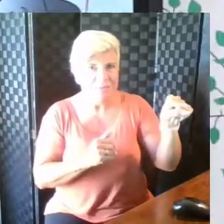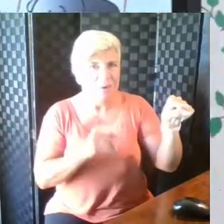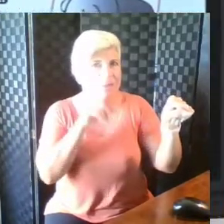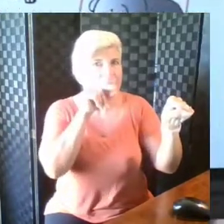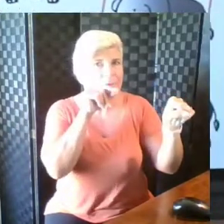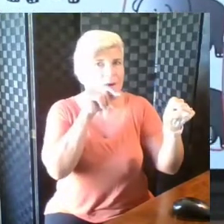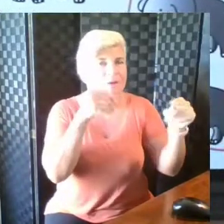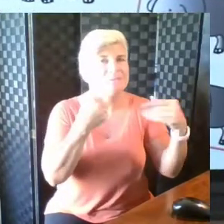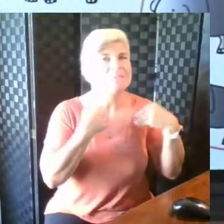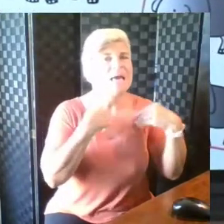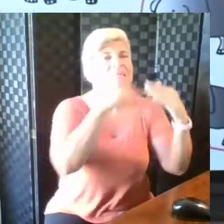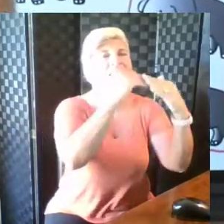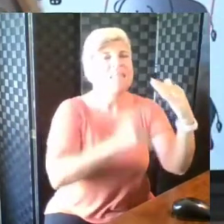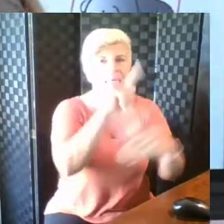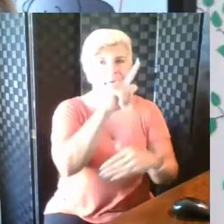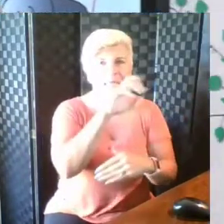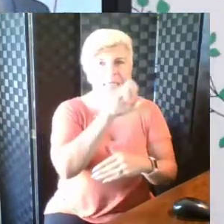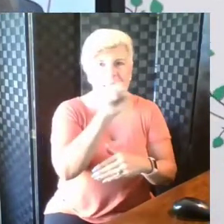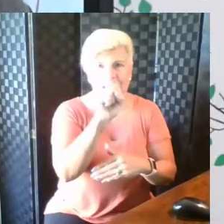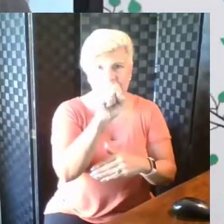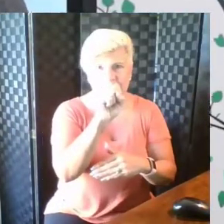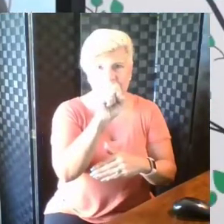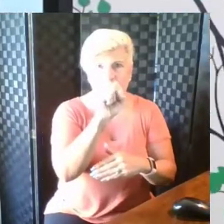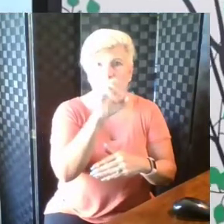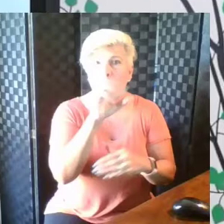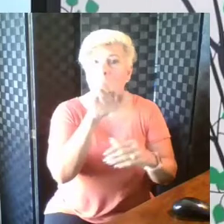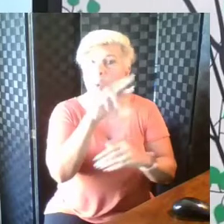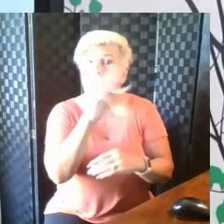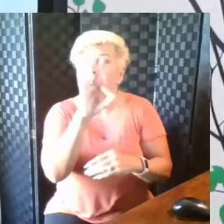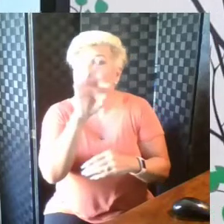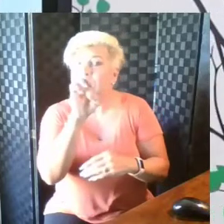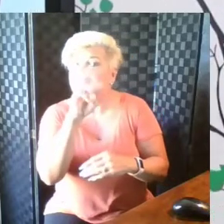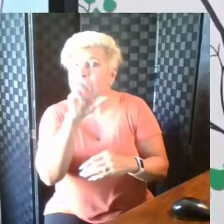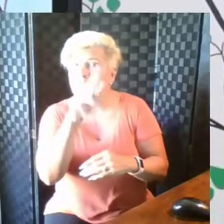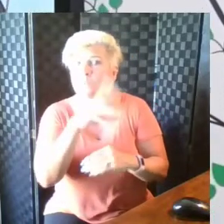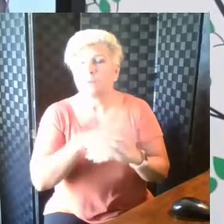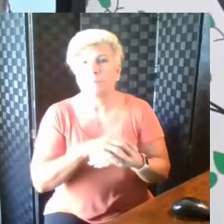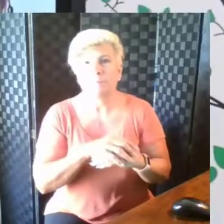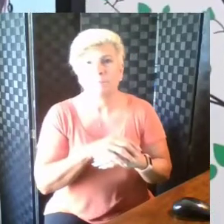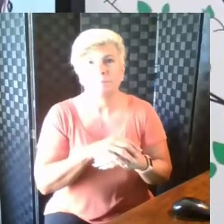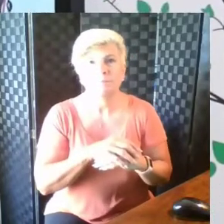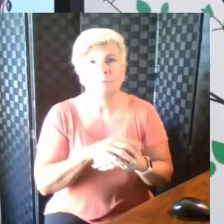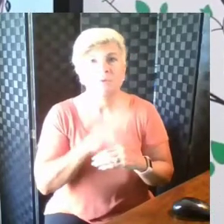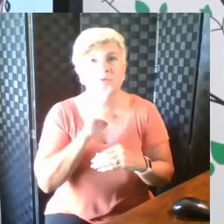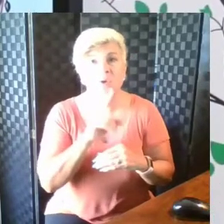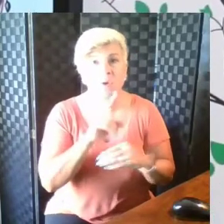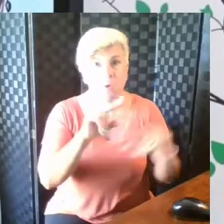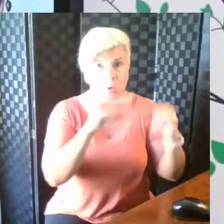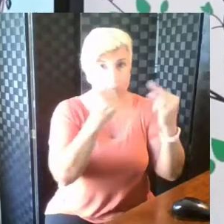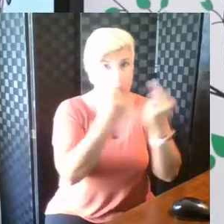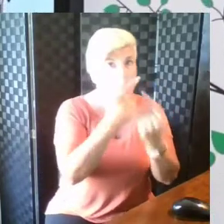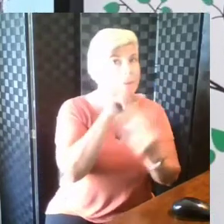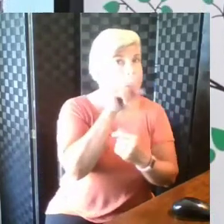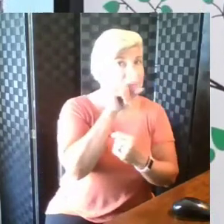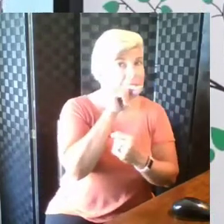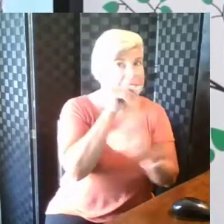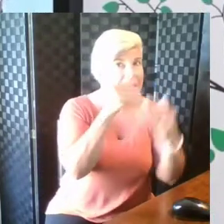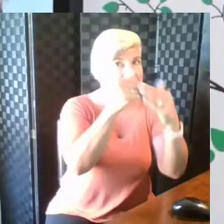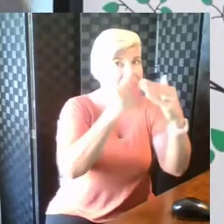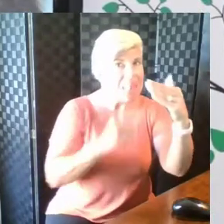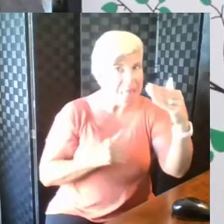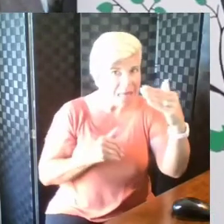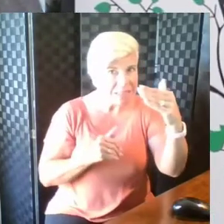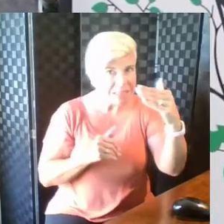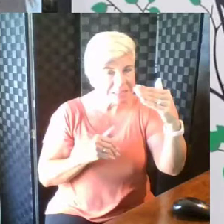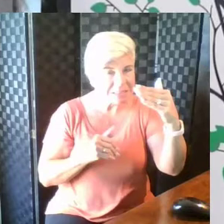has less. So let's use a math sentence with that magic word today. So the group of parrots is less